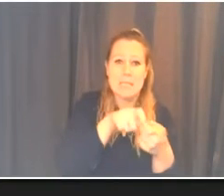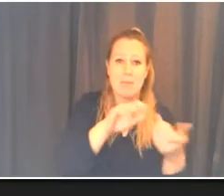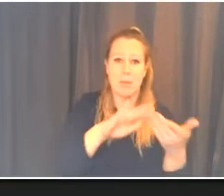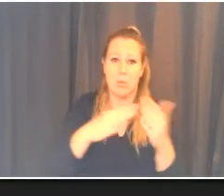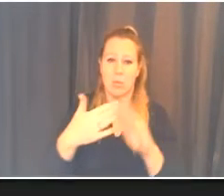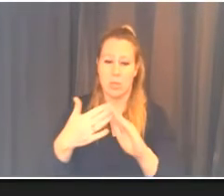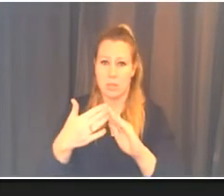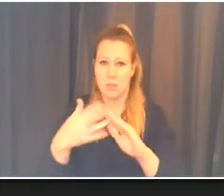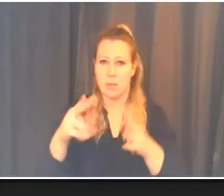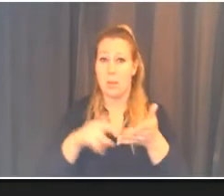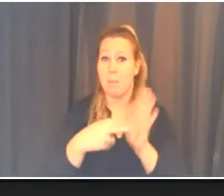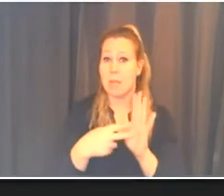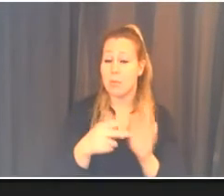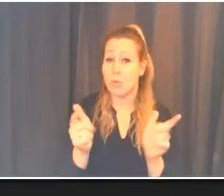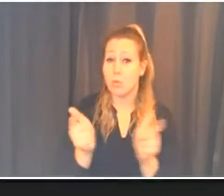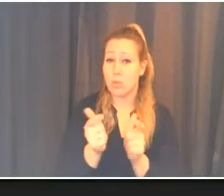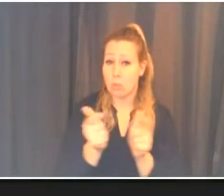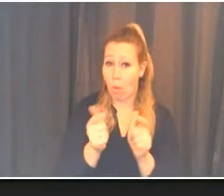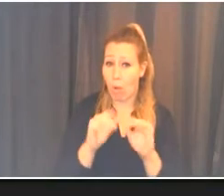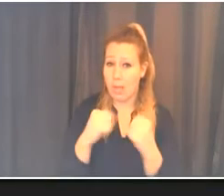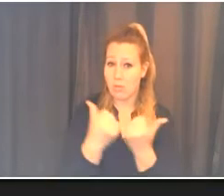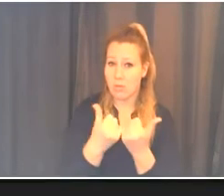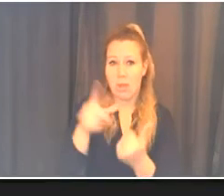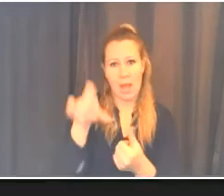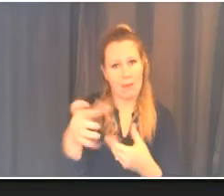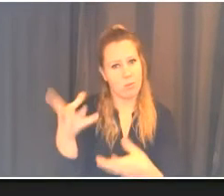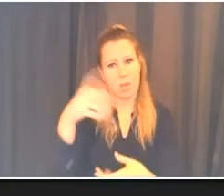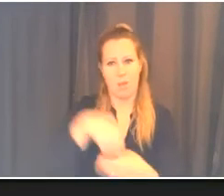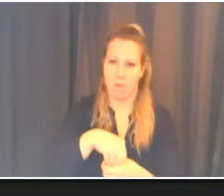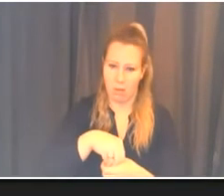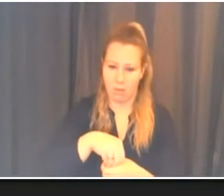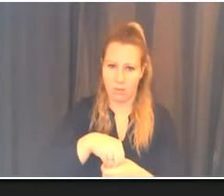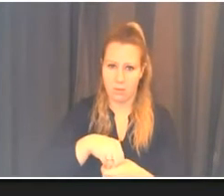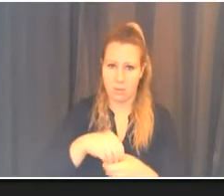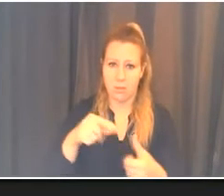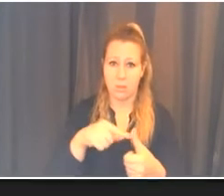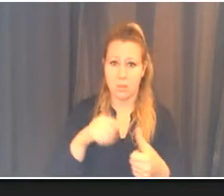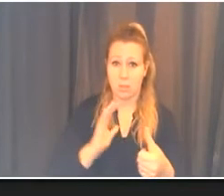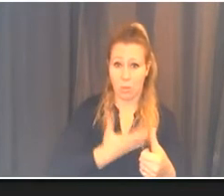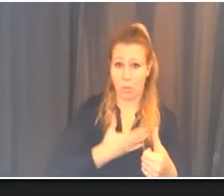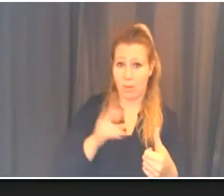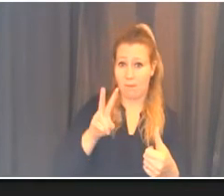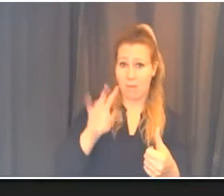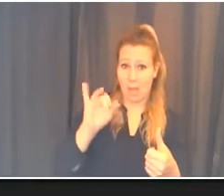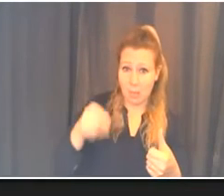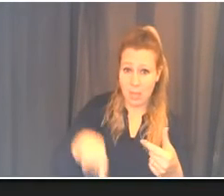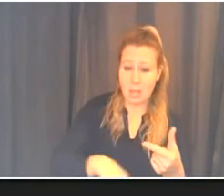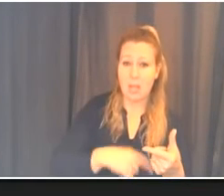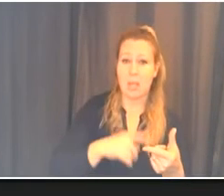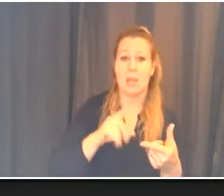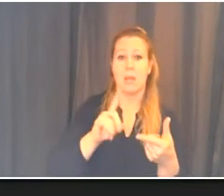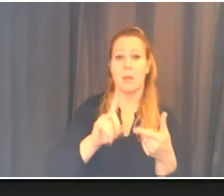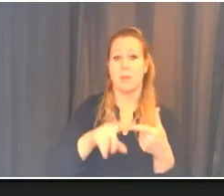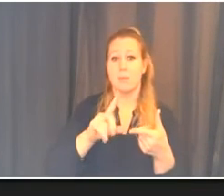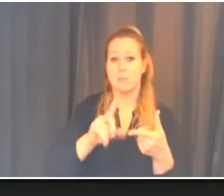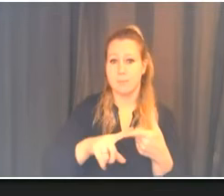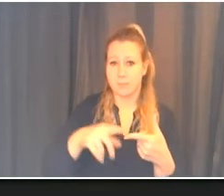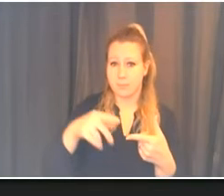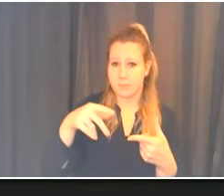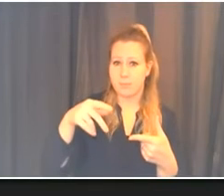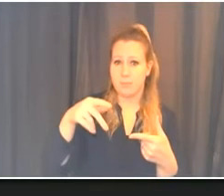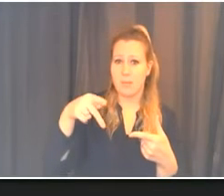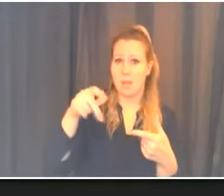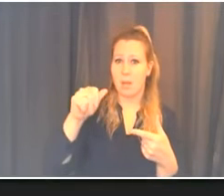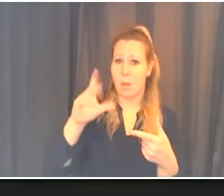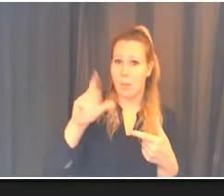in community and ways and trusted and strong Bridges you know if people don't have a bridge to cross they're not going to go anywhere so